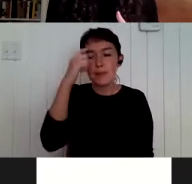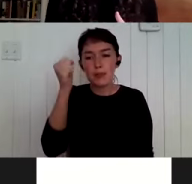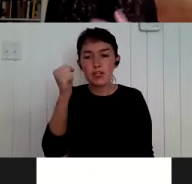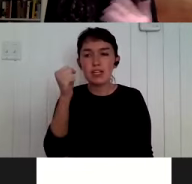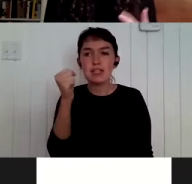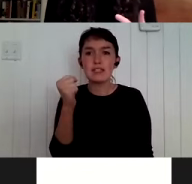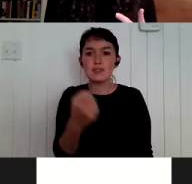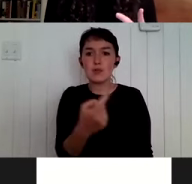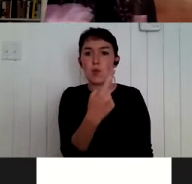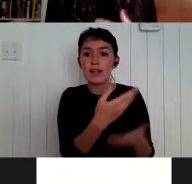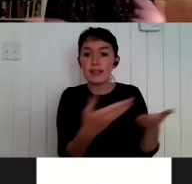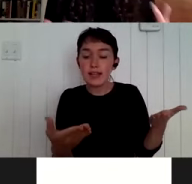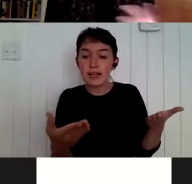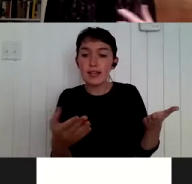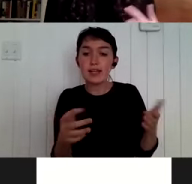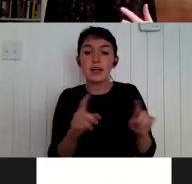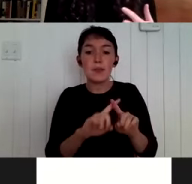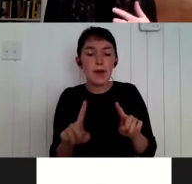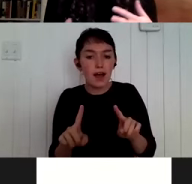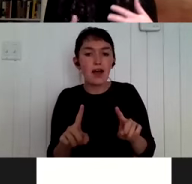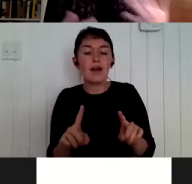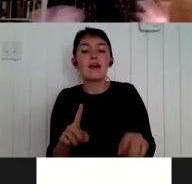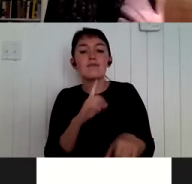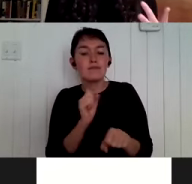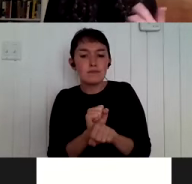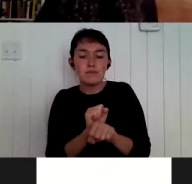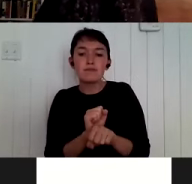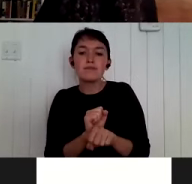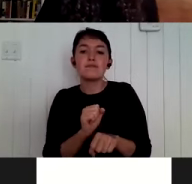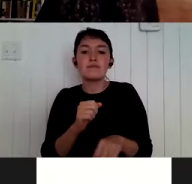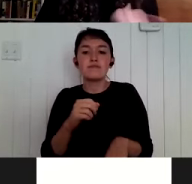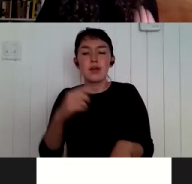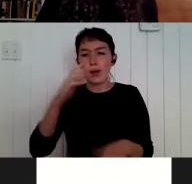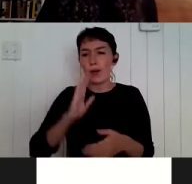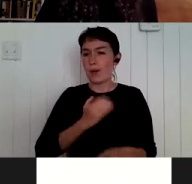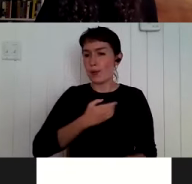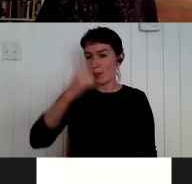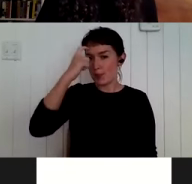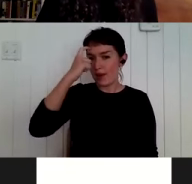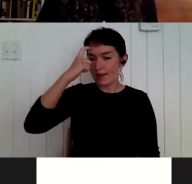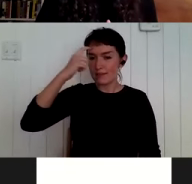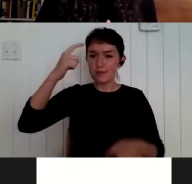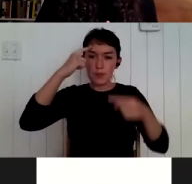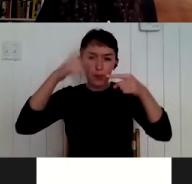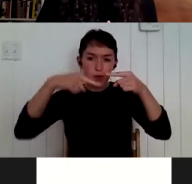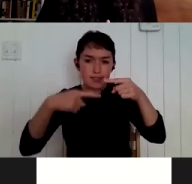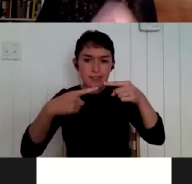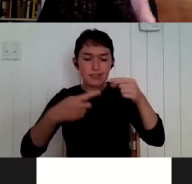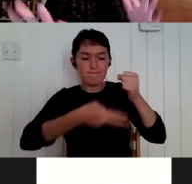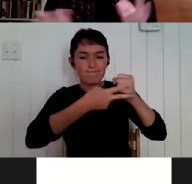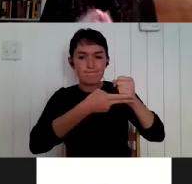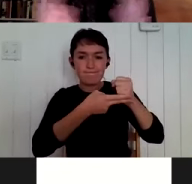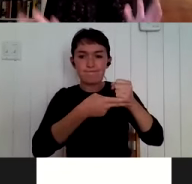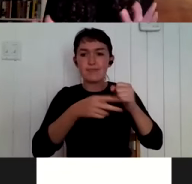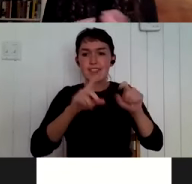brain processes and stores different types of information differently. So in line with that, the field has shown, I'm just